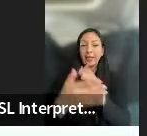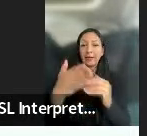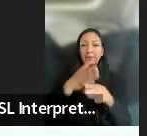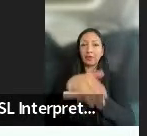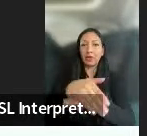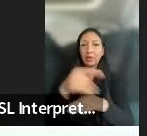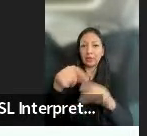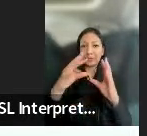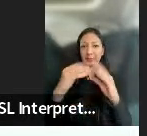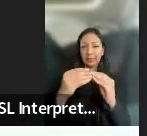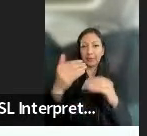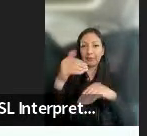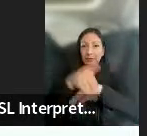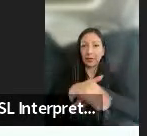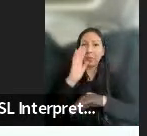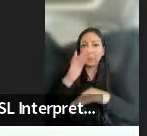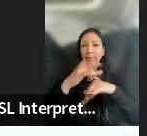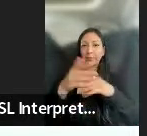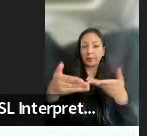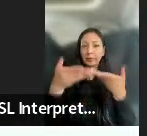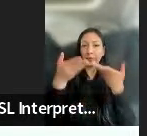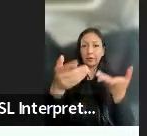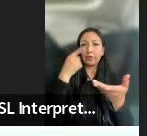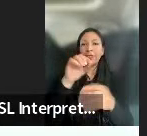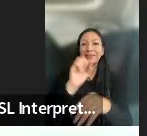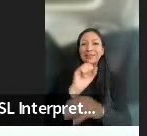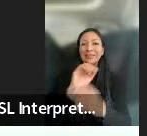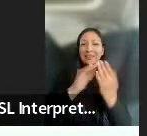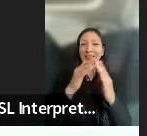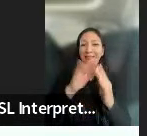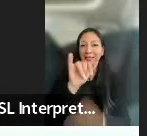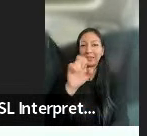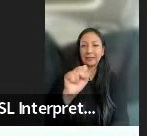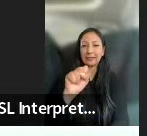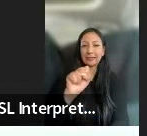tonight. It will be available at the City of Yes website,